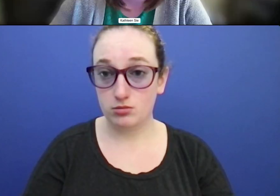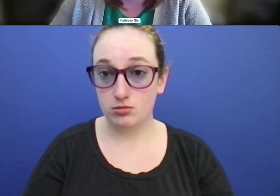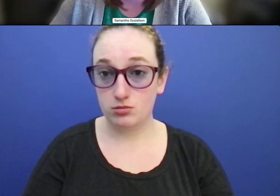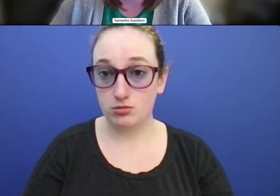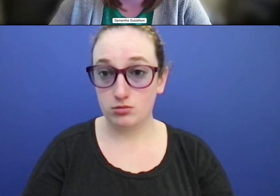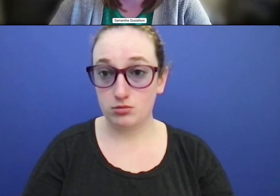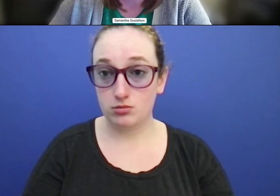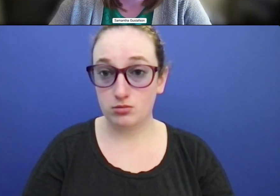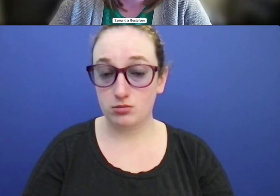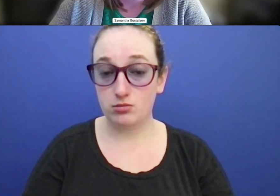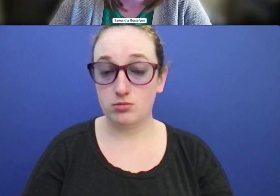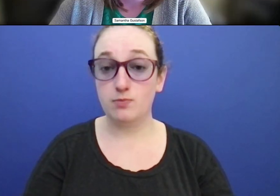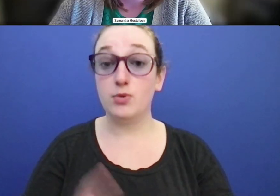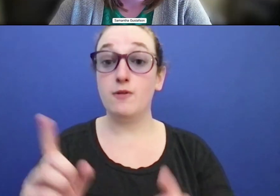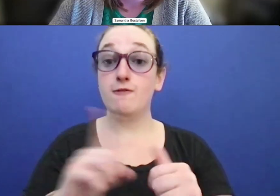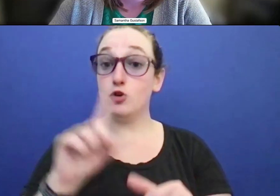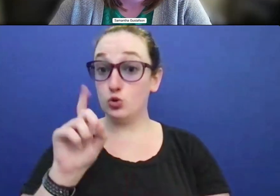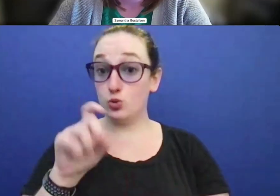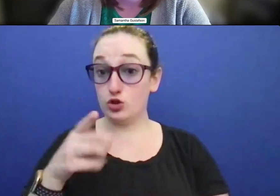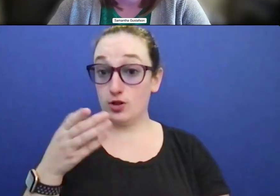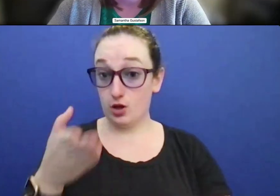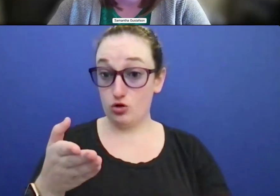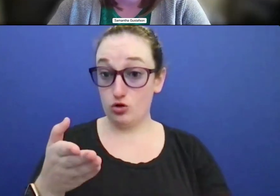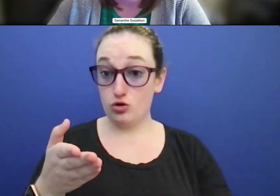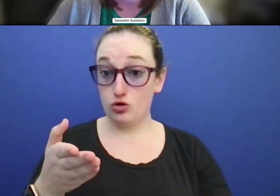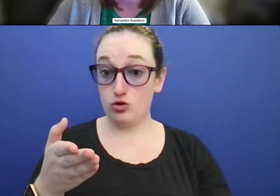Okay, so the first question that I see